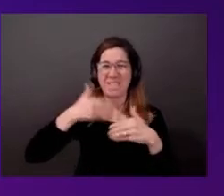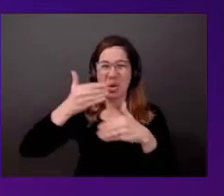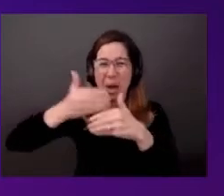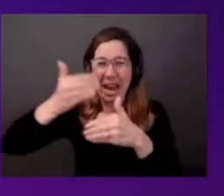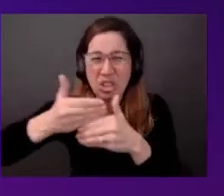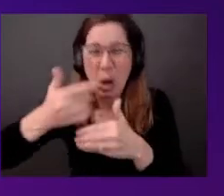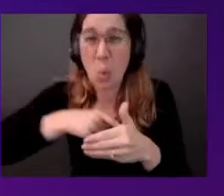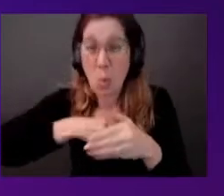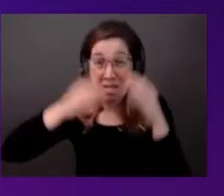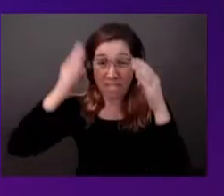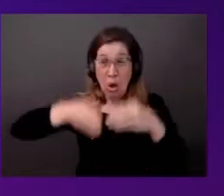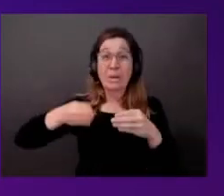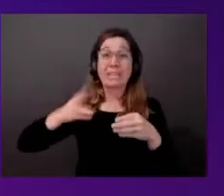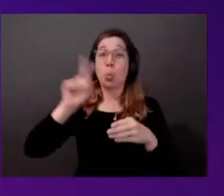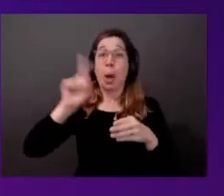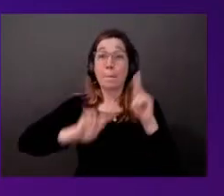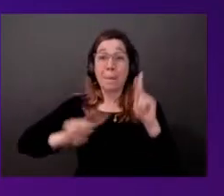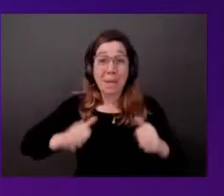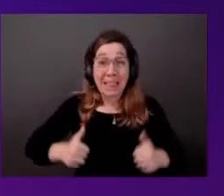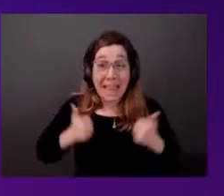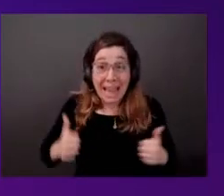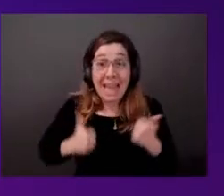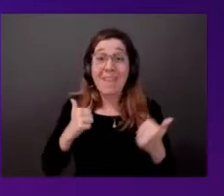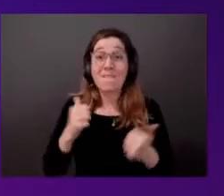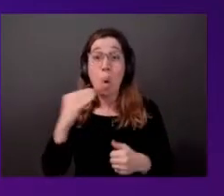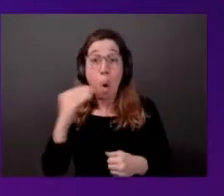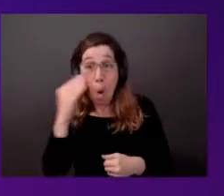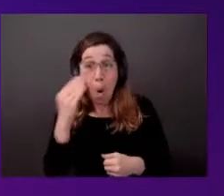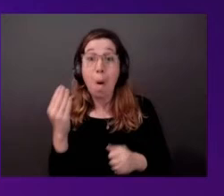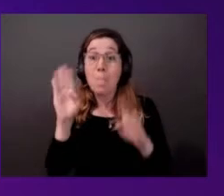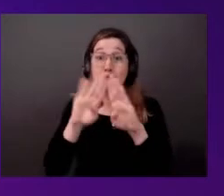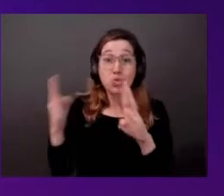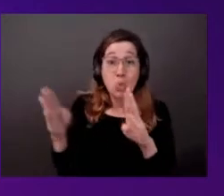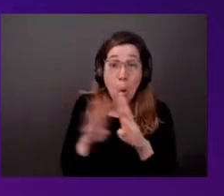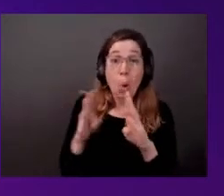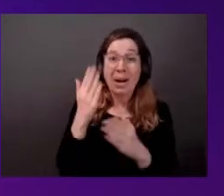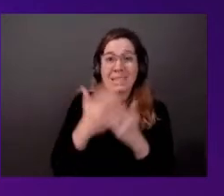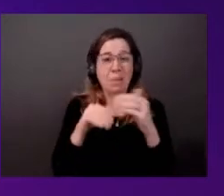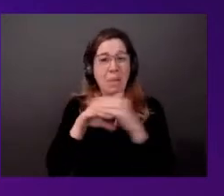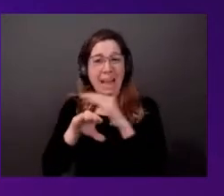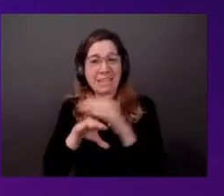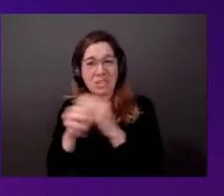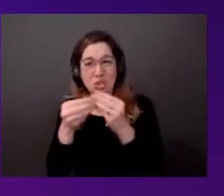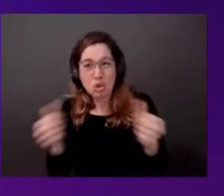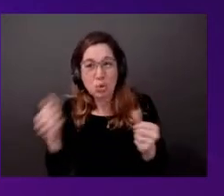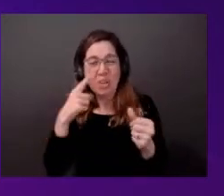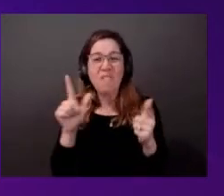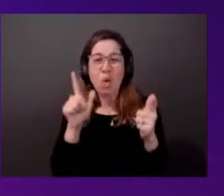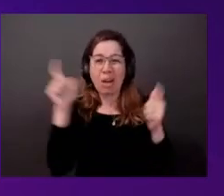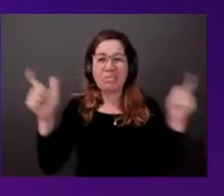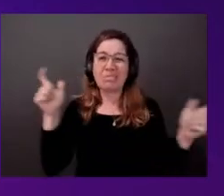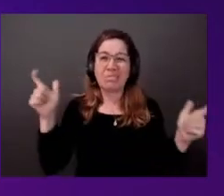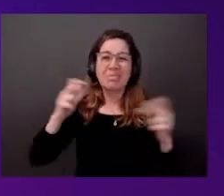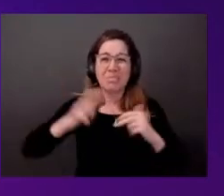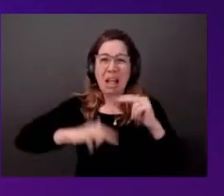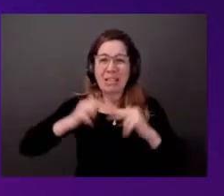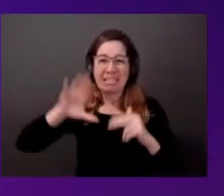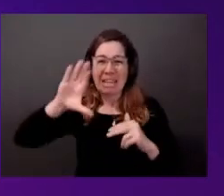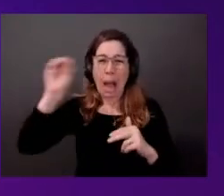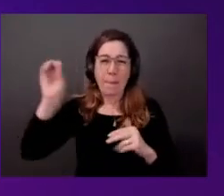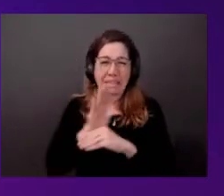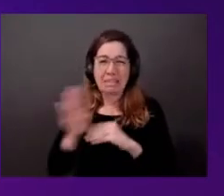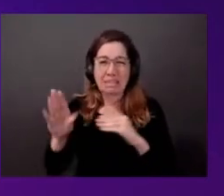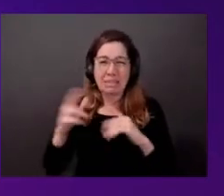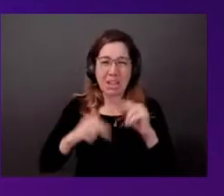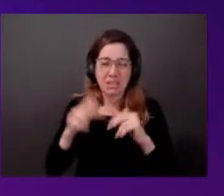residential doors and some access solutions in commercial buildings. I mean,